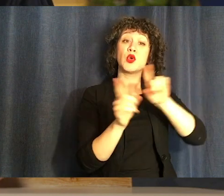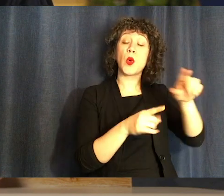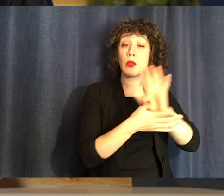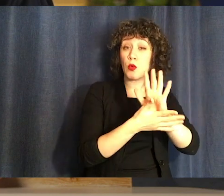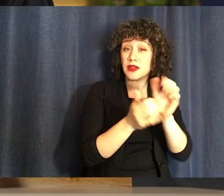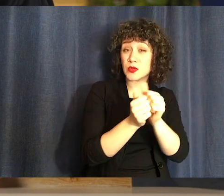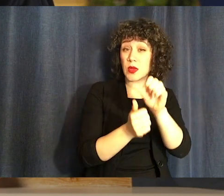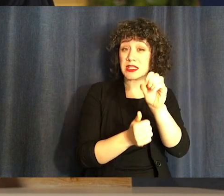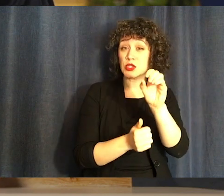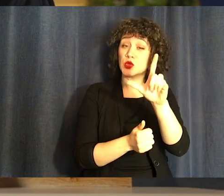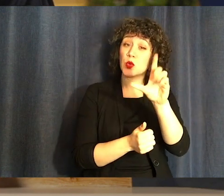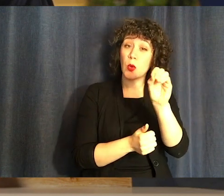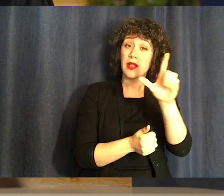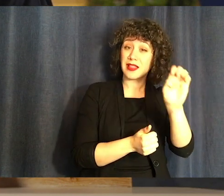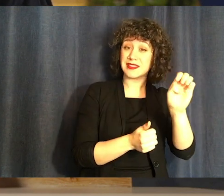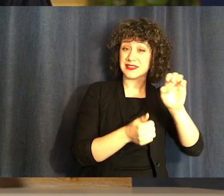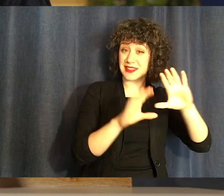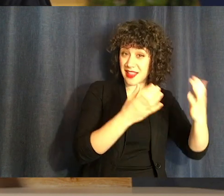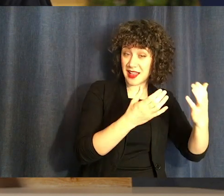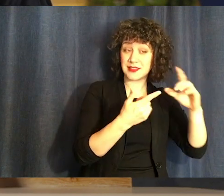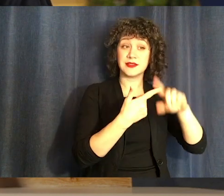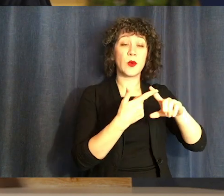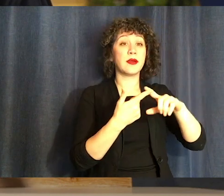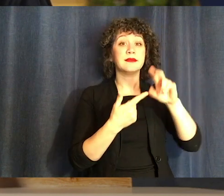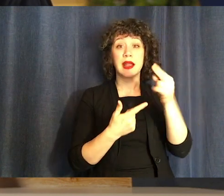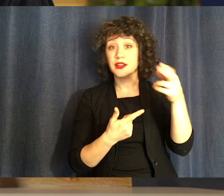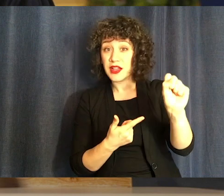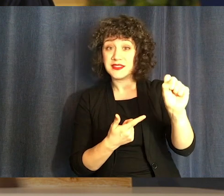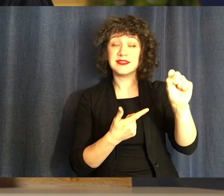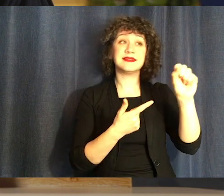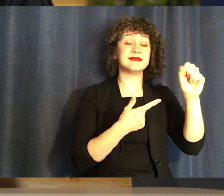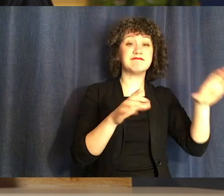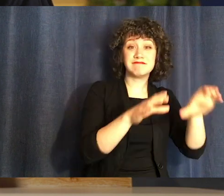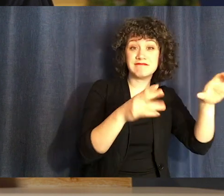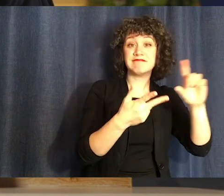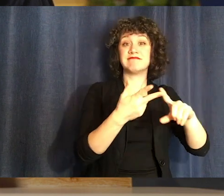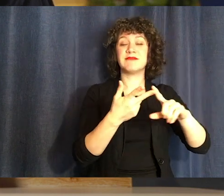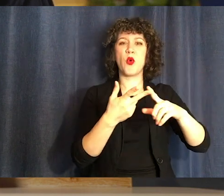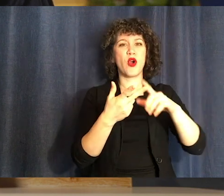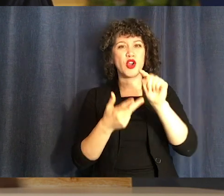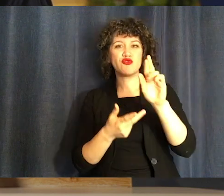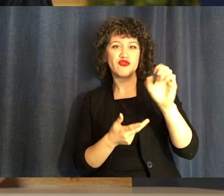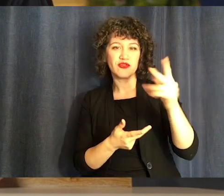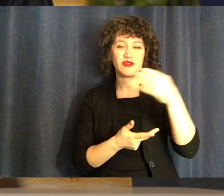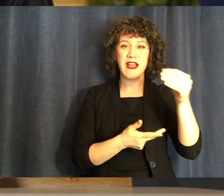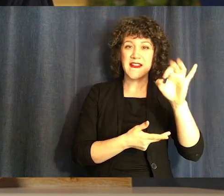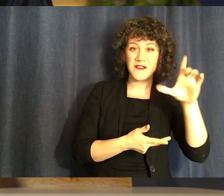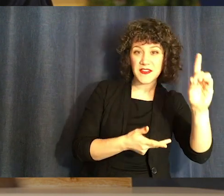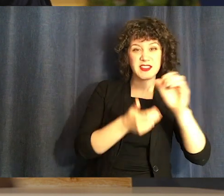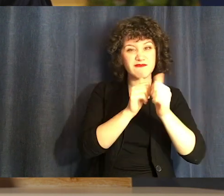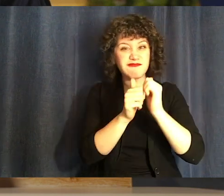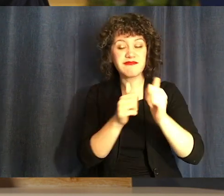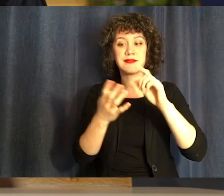volunteer opportunities through National Honor Society. Or maybe just the last-minute trip to the store for the forgotten final piece of a school project